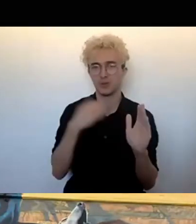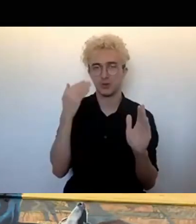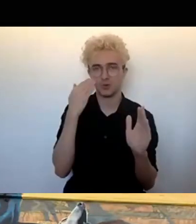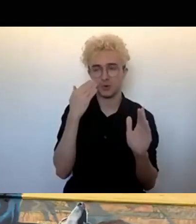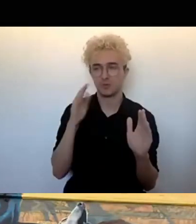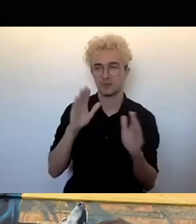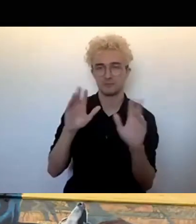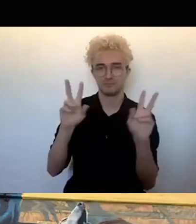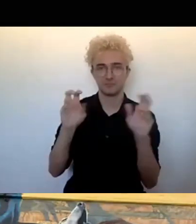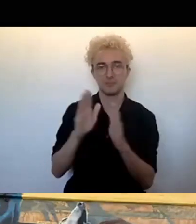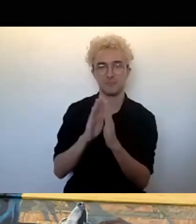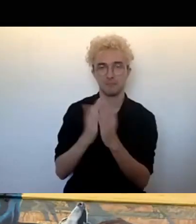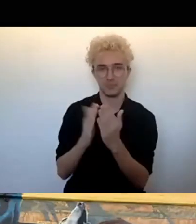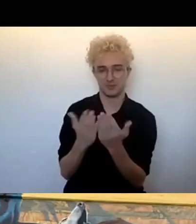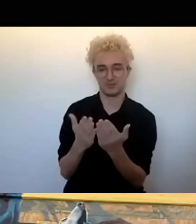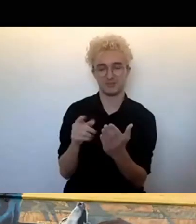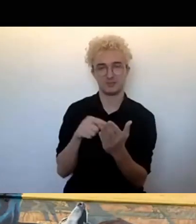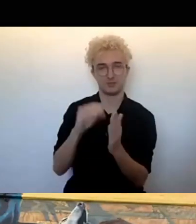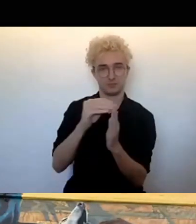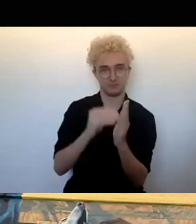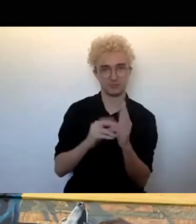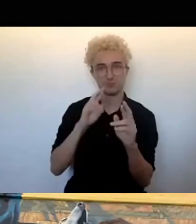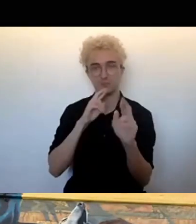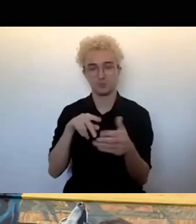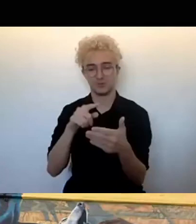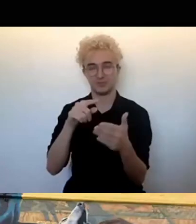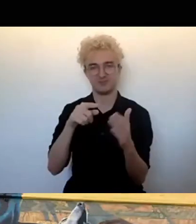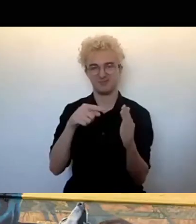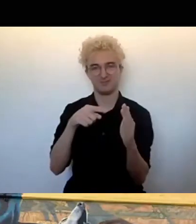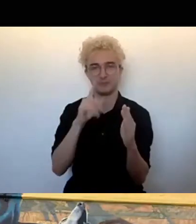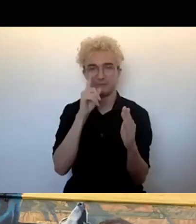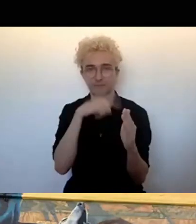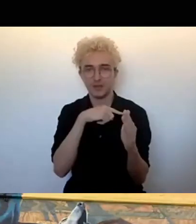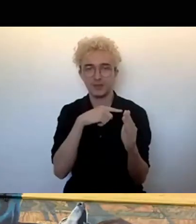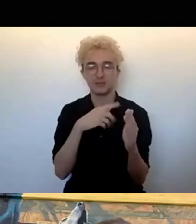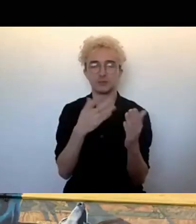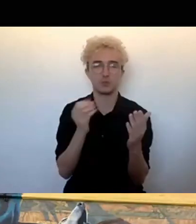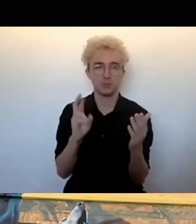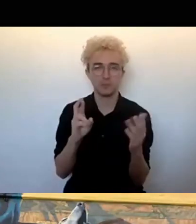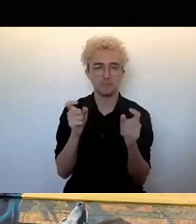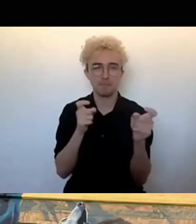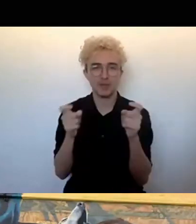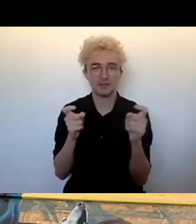cooked, or at least not being managed very well. And